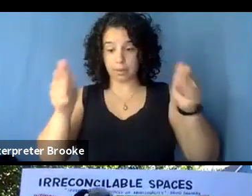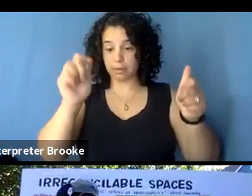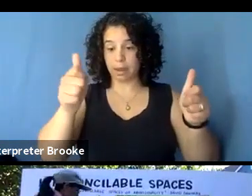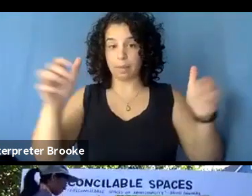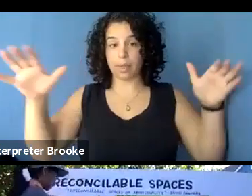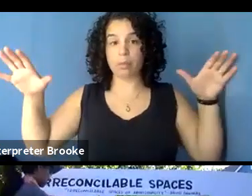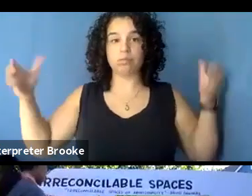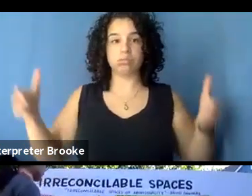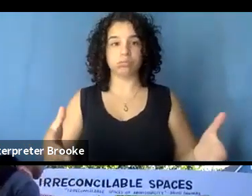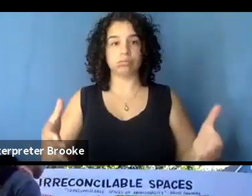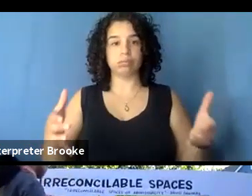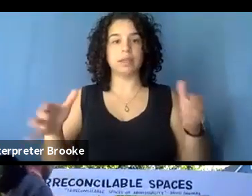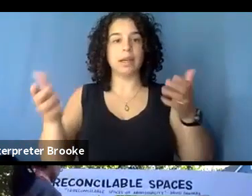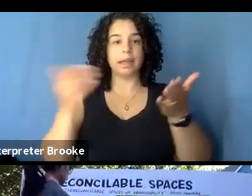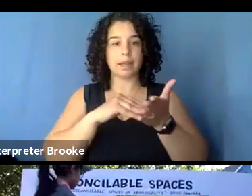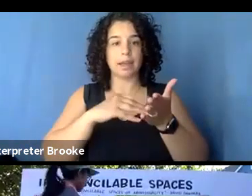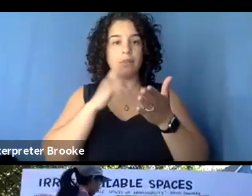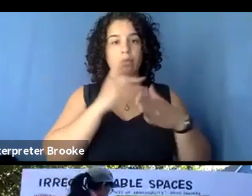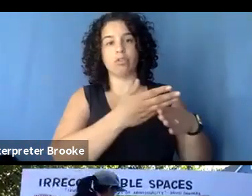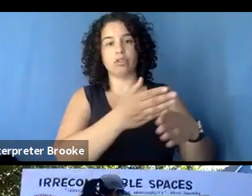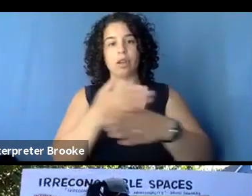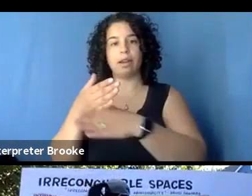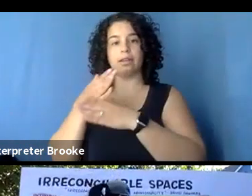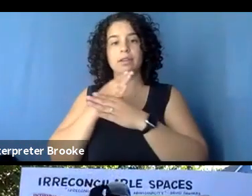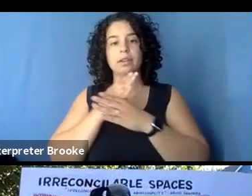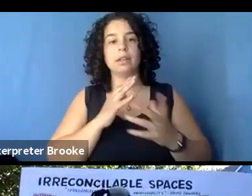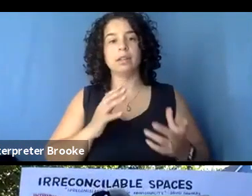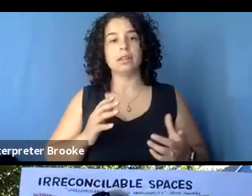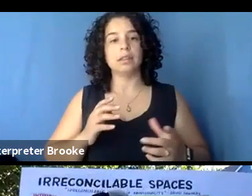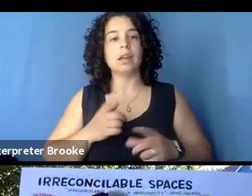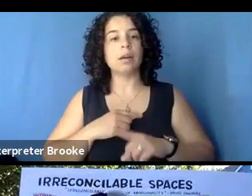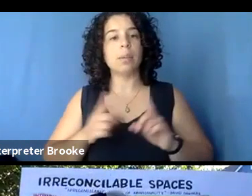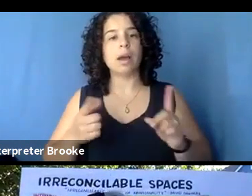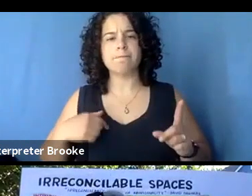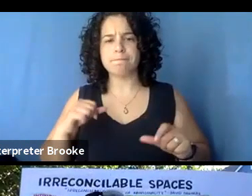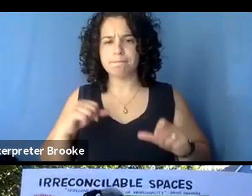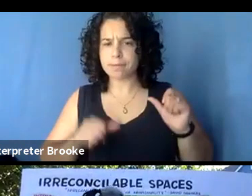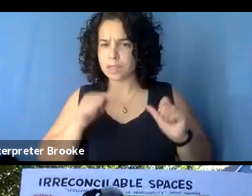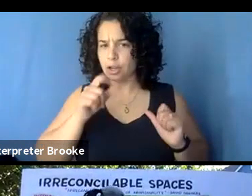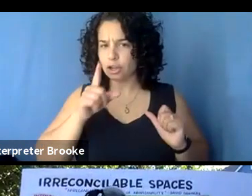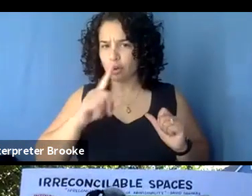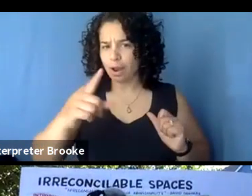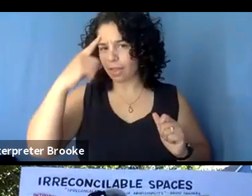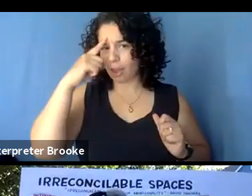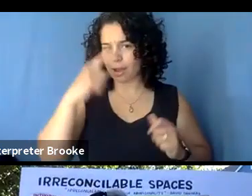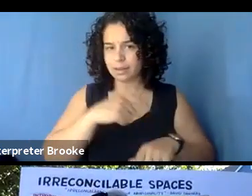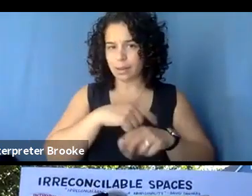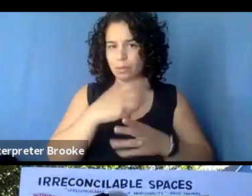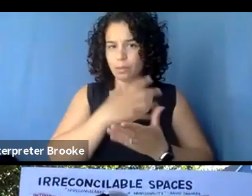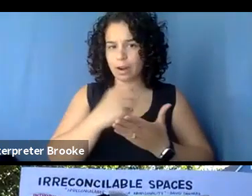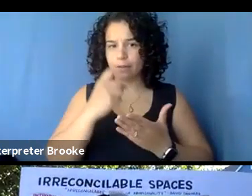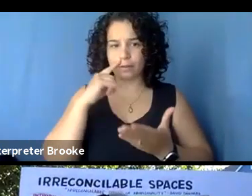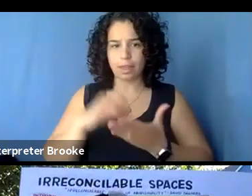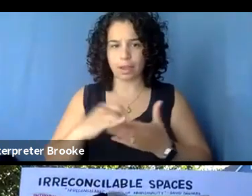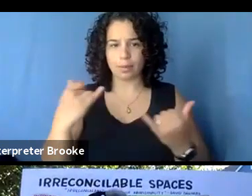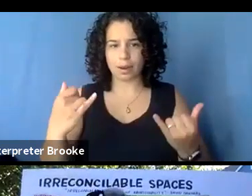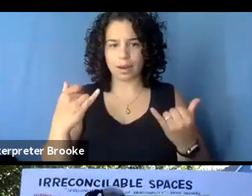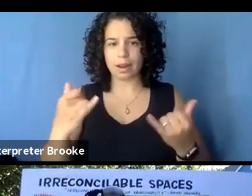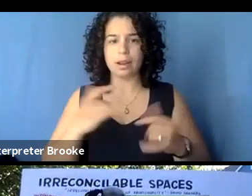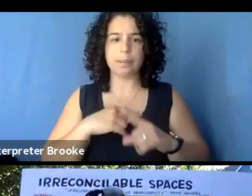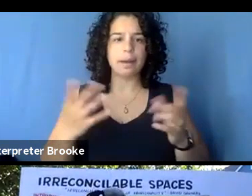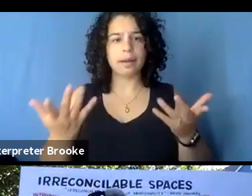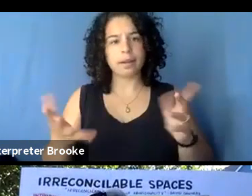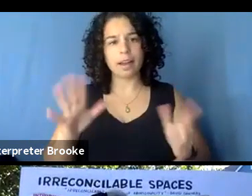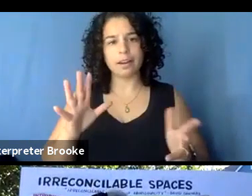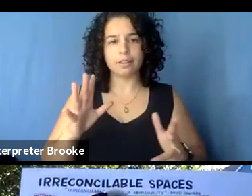would occur, et cetera, et cetera. But, I'm not sure. I didn't think we would have time for all of that right now. So we're kind of working in